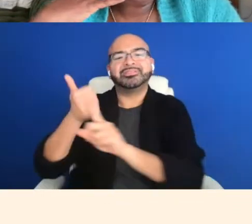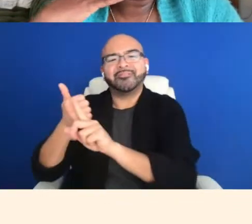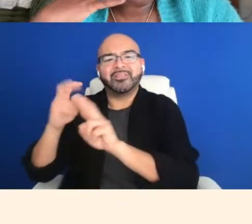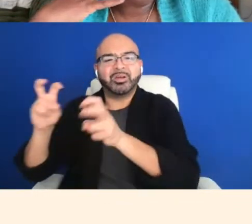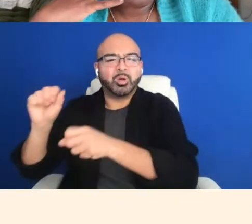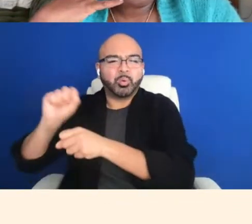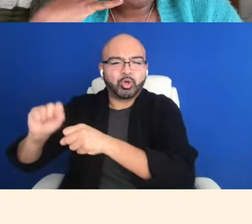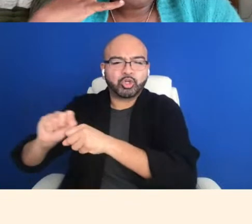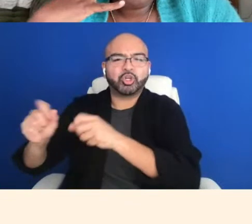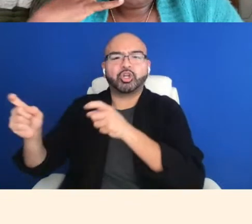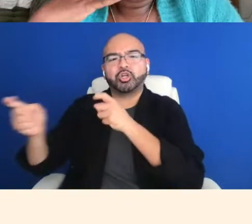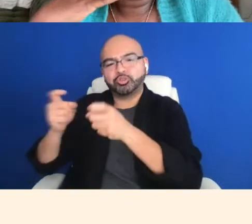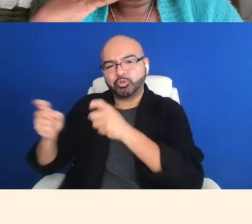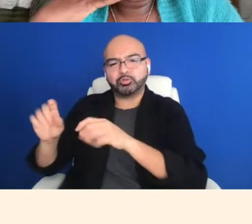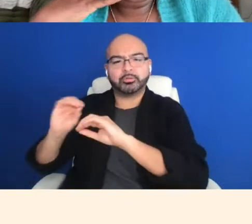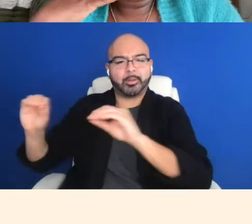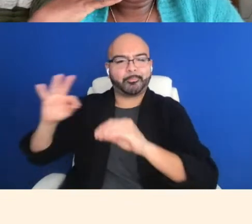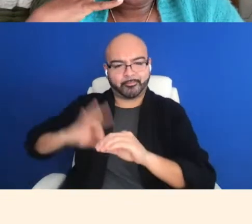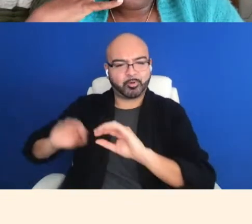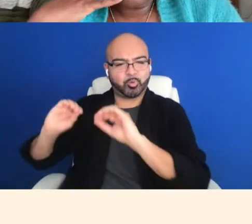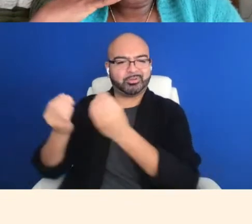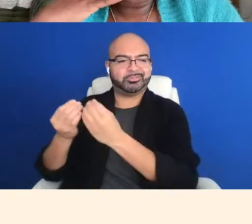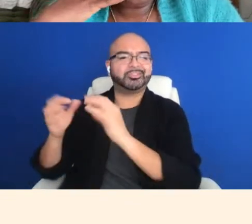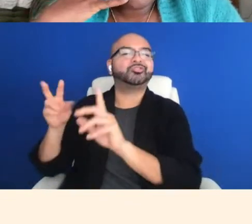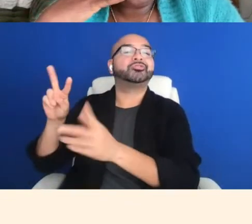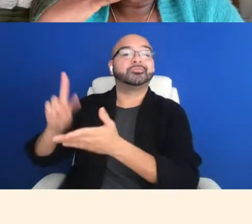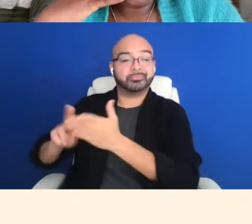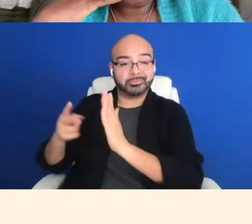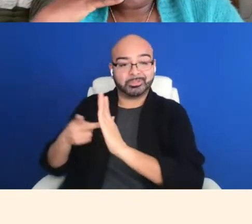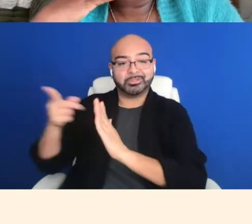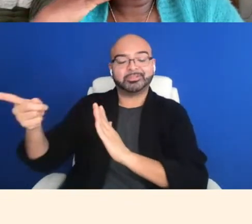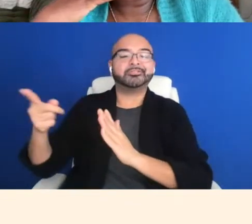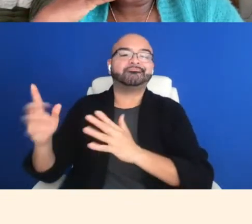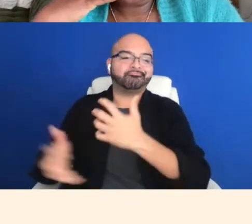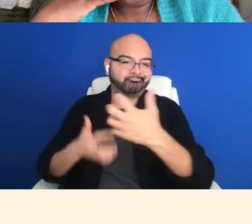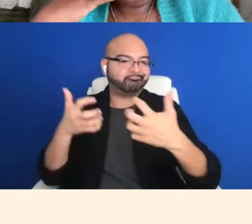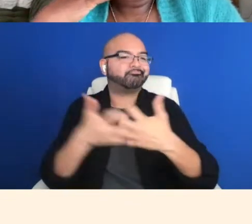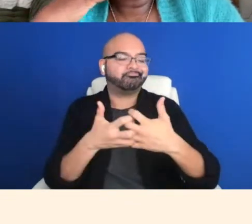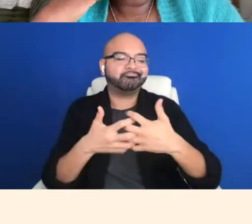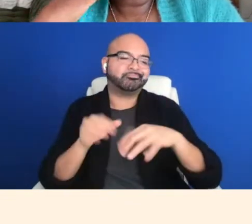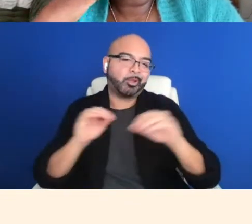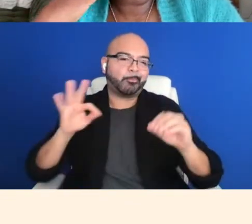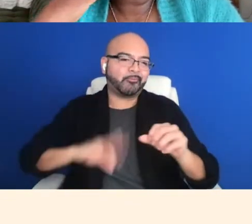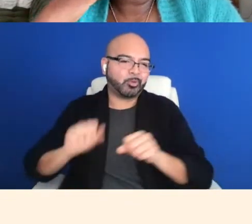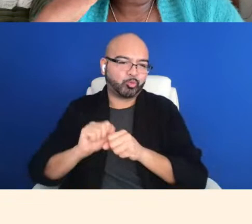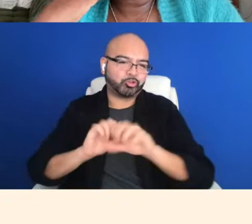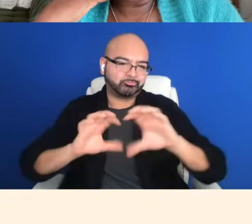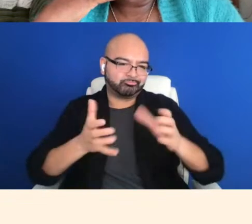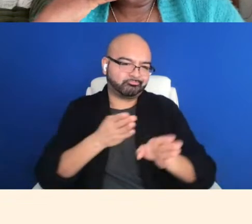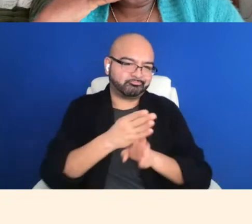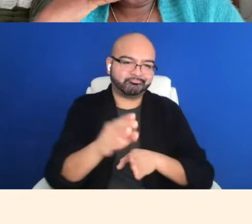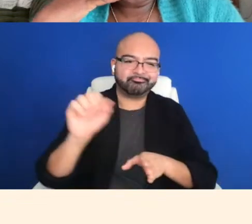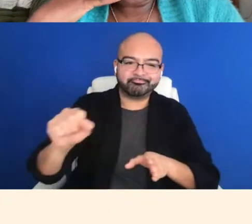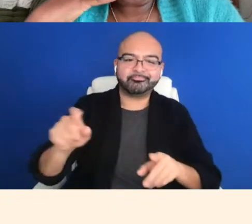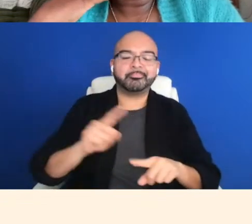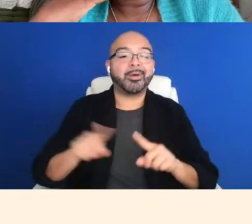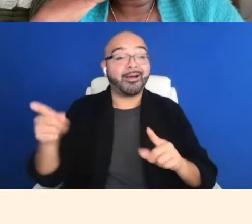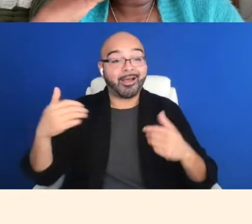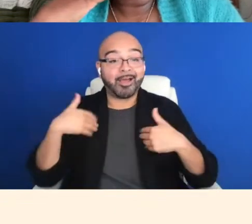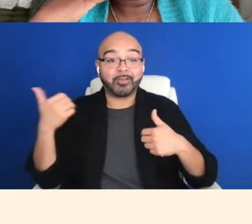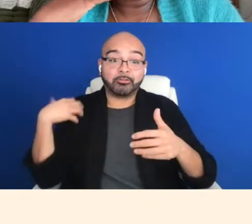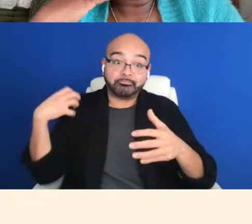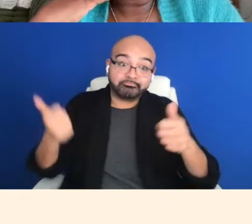worker-controlled nonprofit, which means they do fall into the range of nonprofit work, but there is not a boss